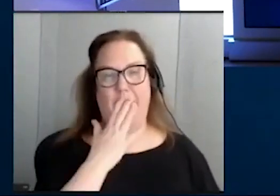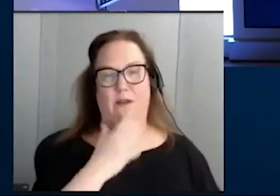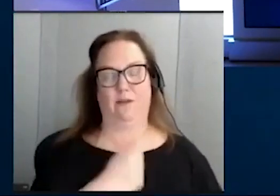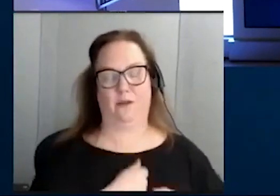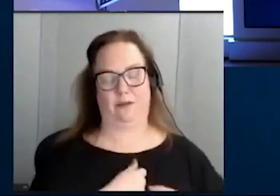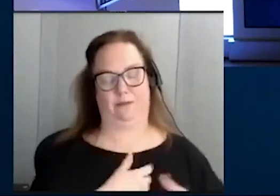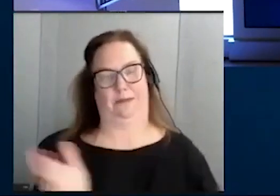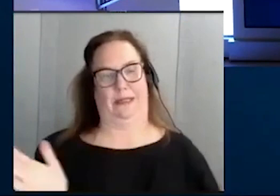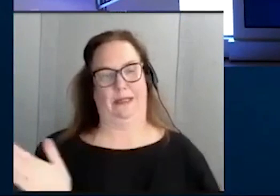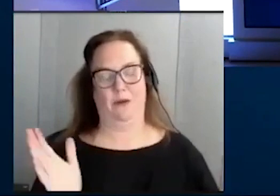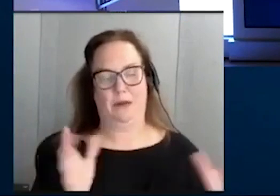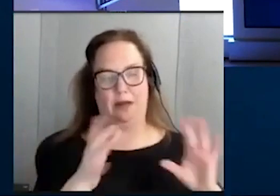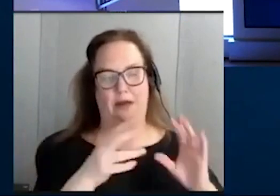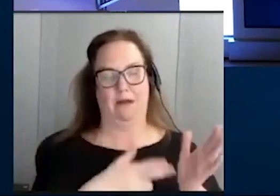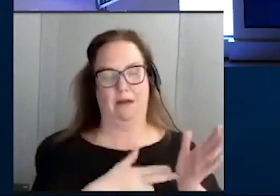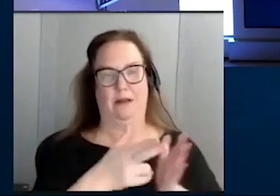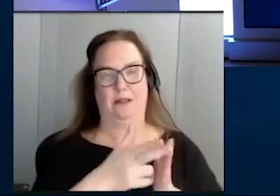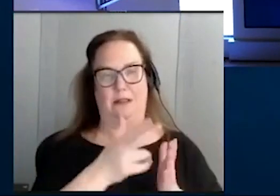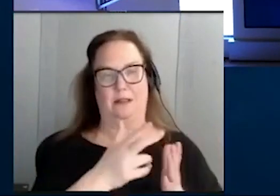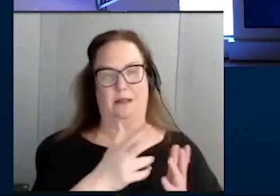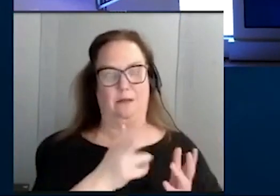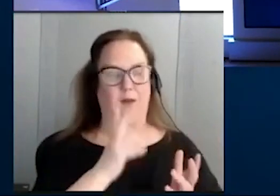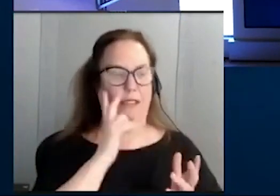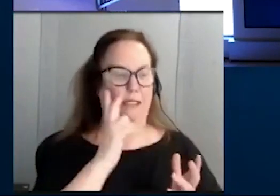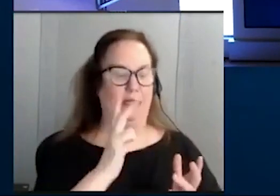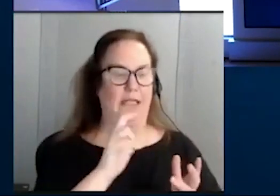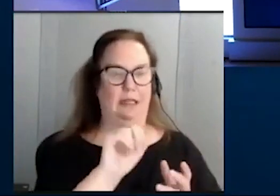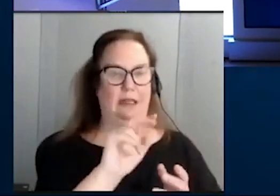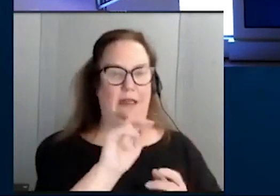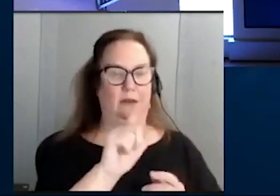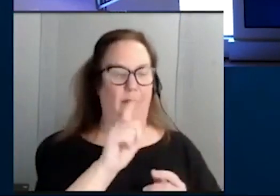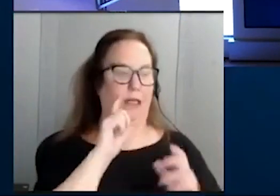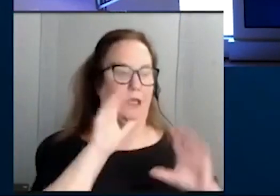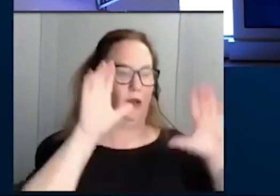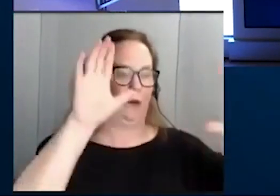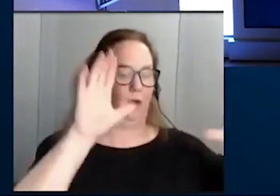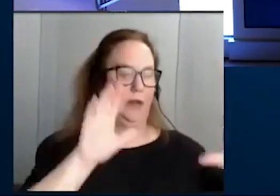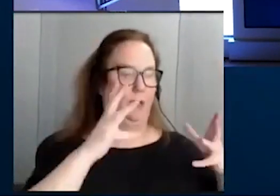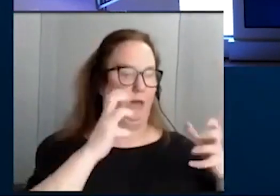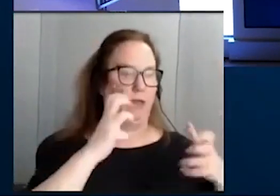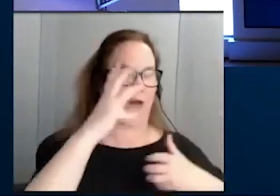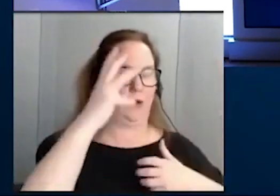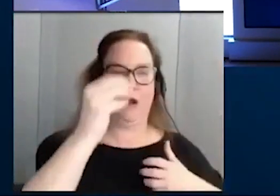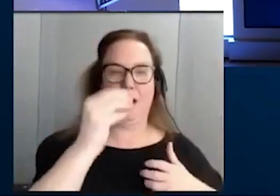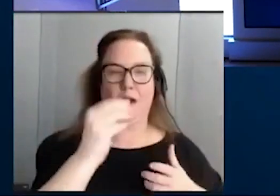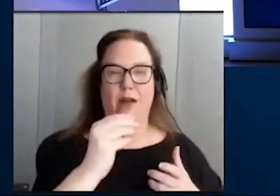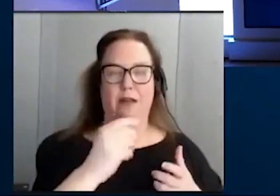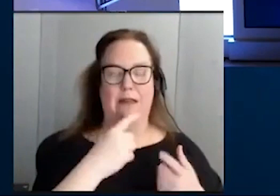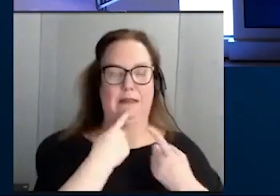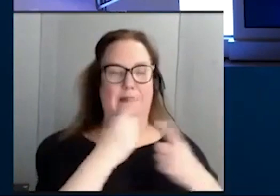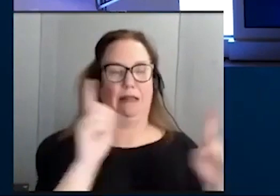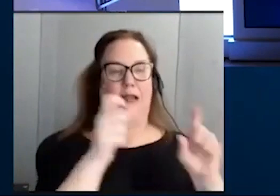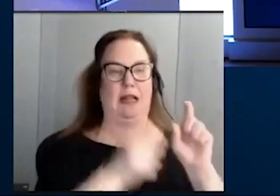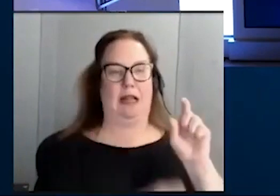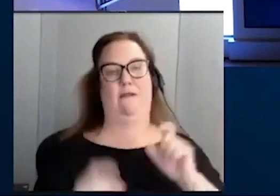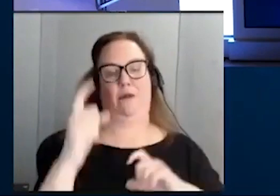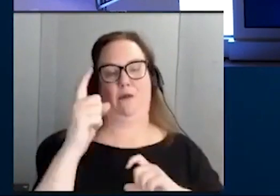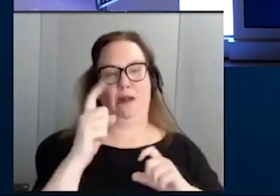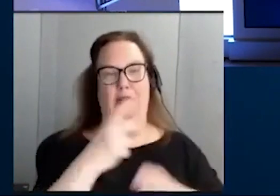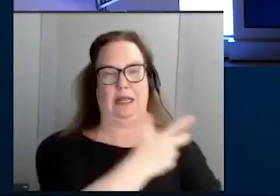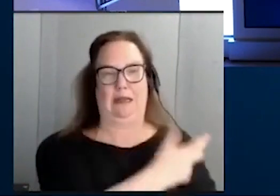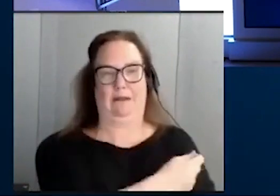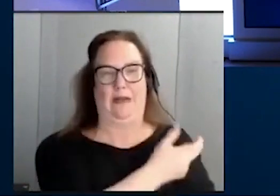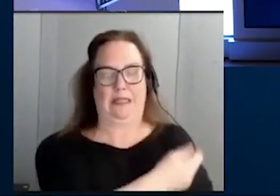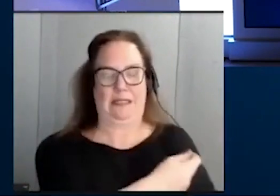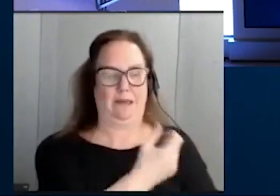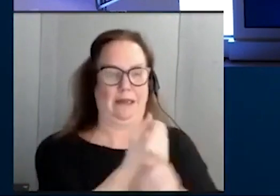about it. And it's unfortunate because I think you're right. We see somebody like Anil and we're thinking, great, he wants to be out there and tell everybody, to get vaccinated and to stay